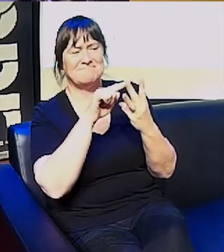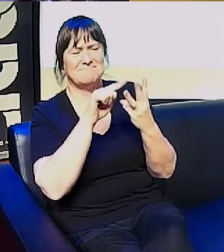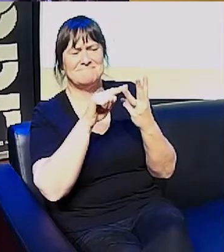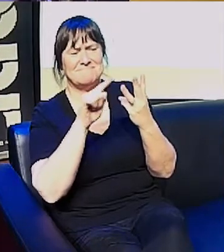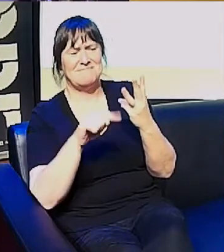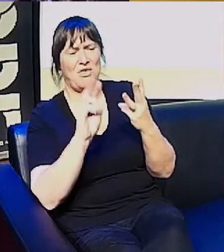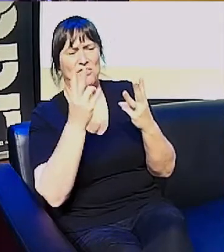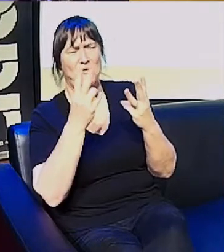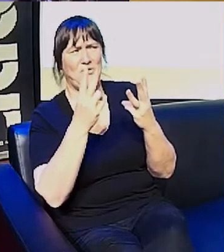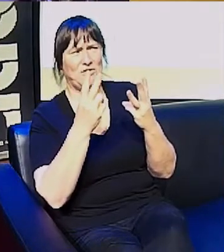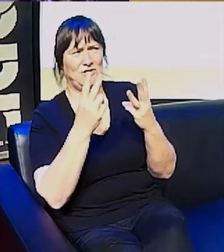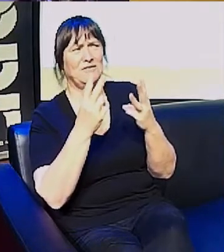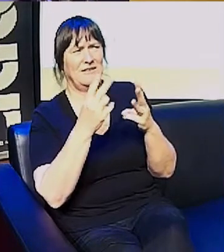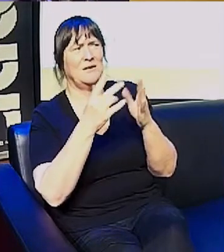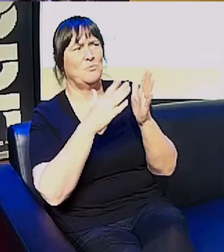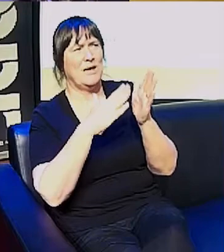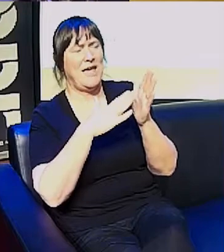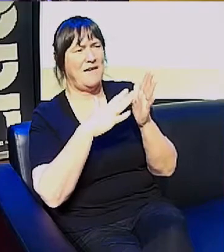the past 5 months.